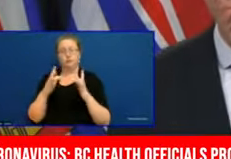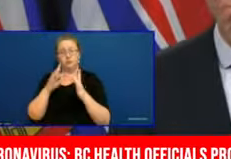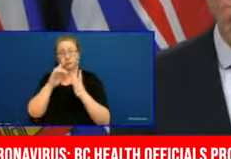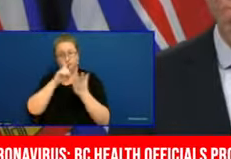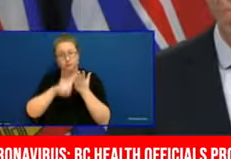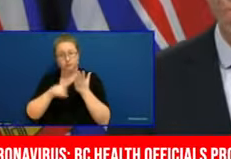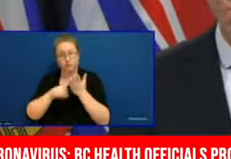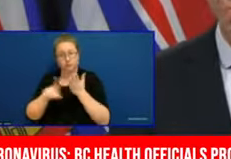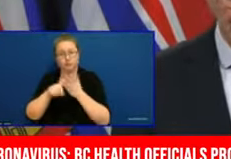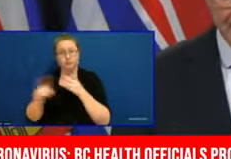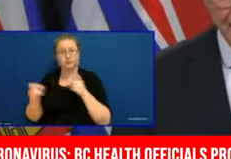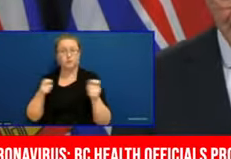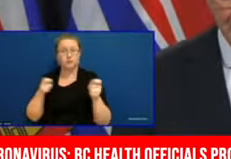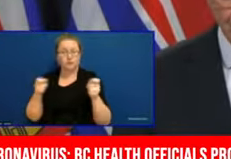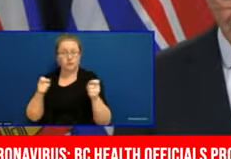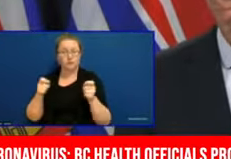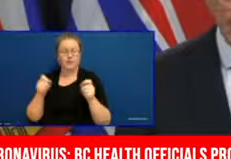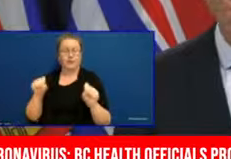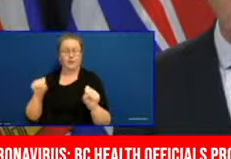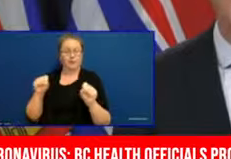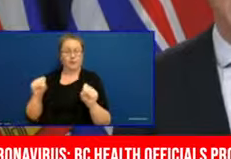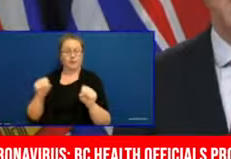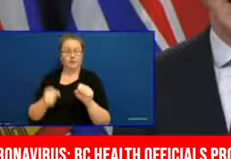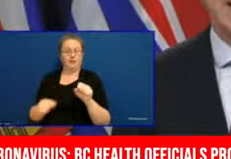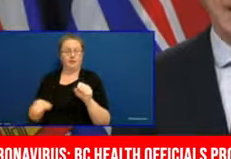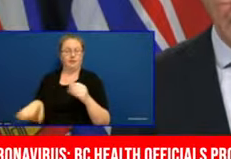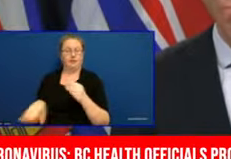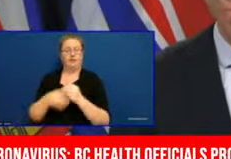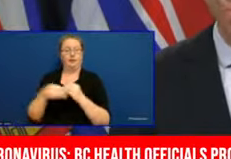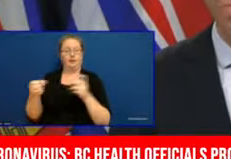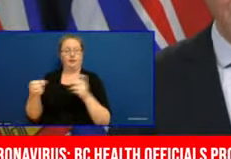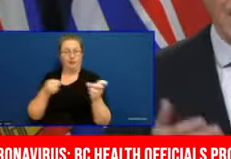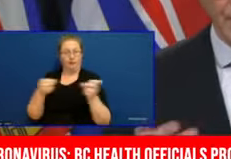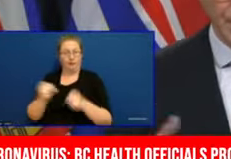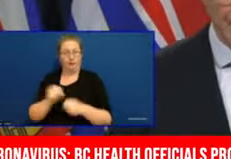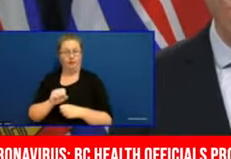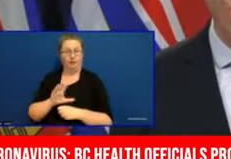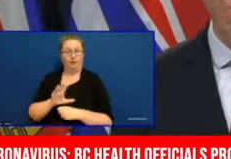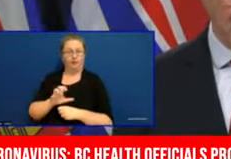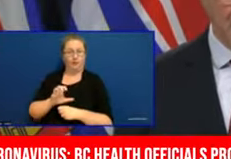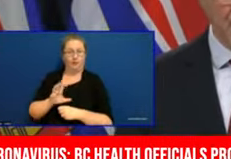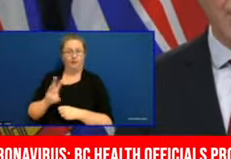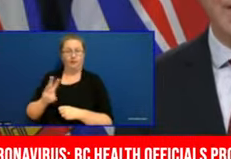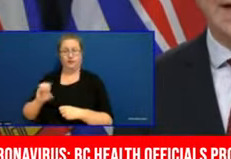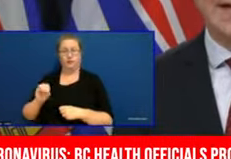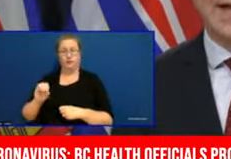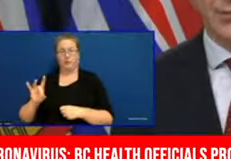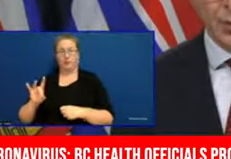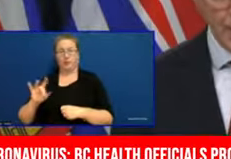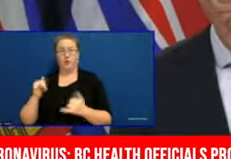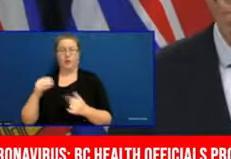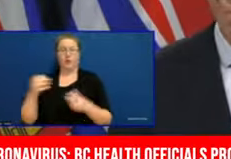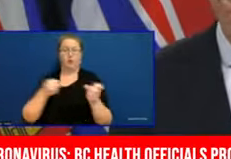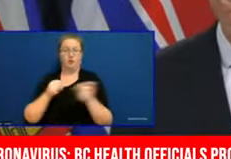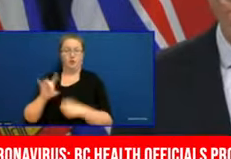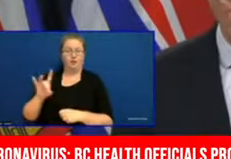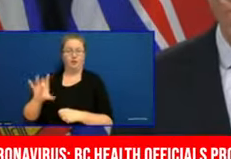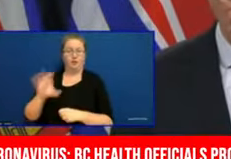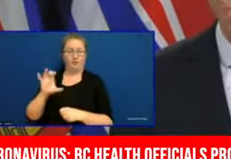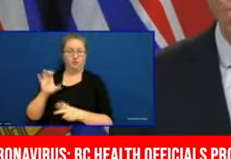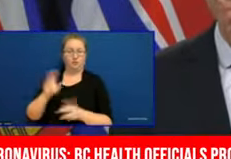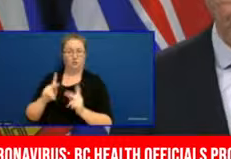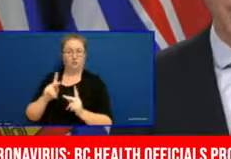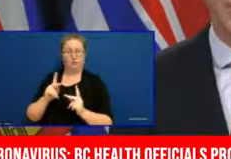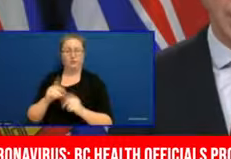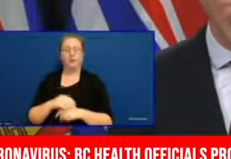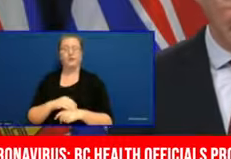increase contact tracing and case management capacity by adding an additional 500 initially, 608 after, and now 800